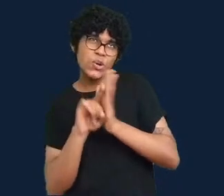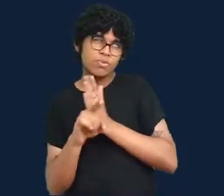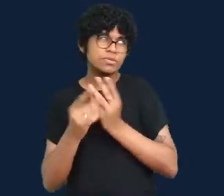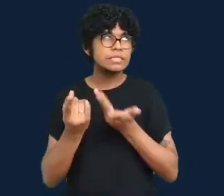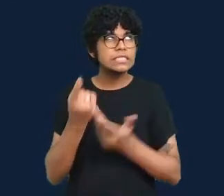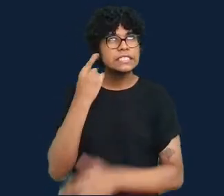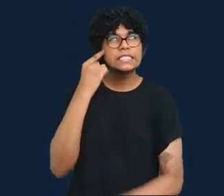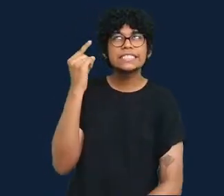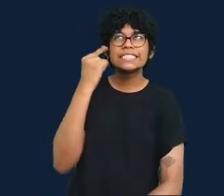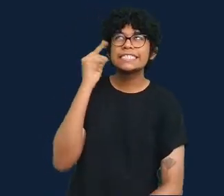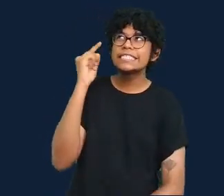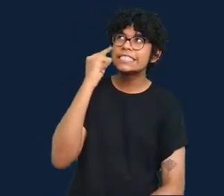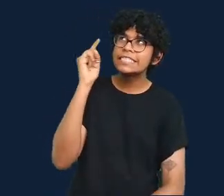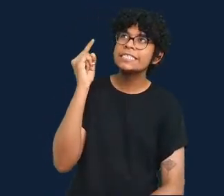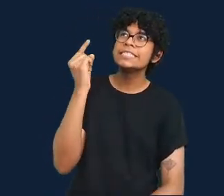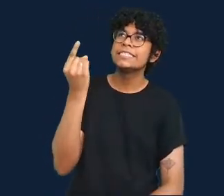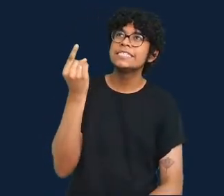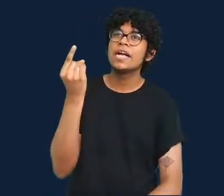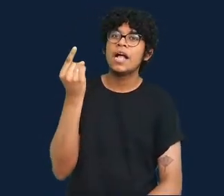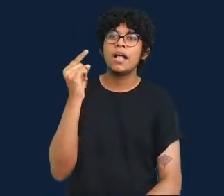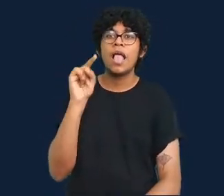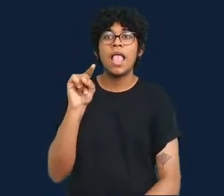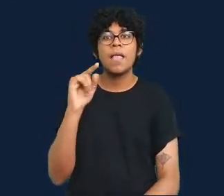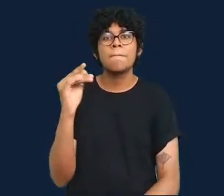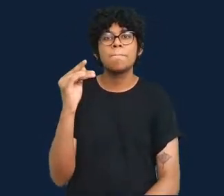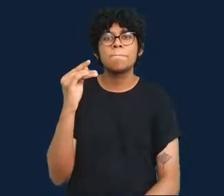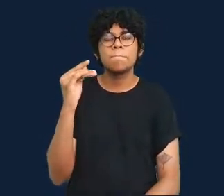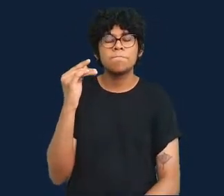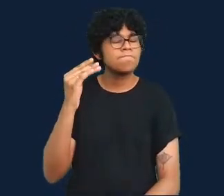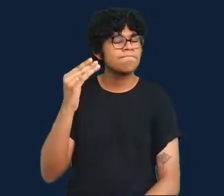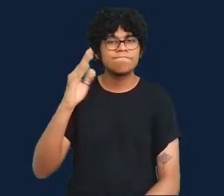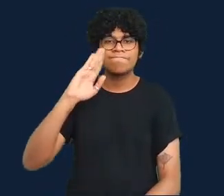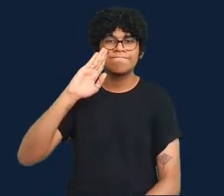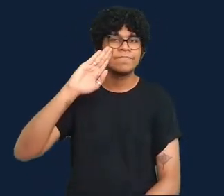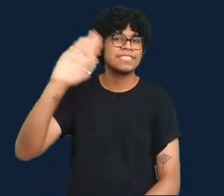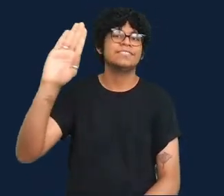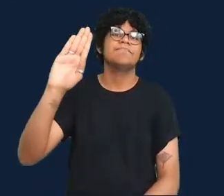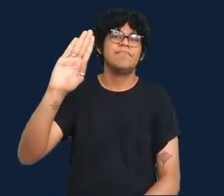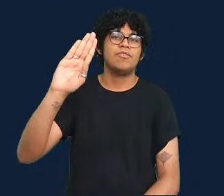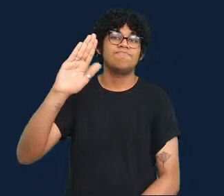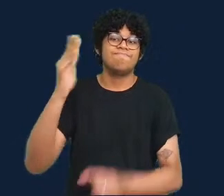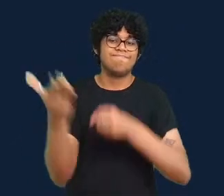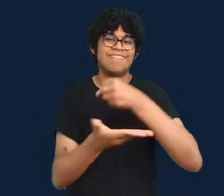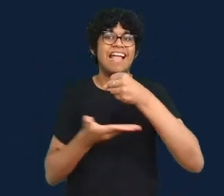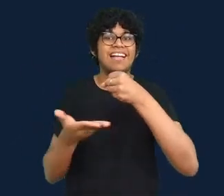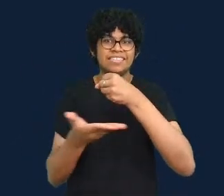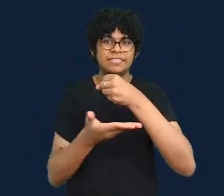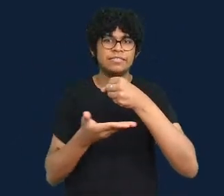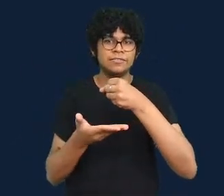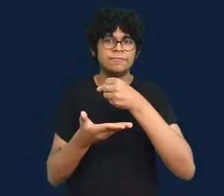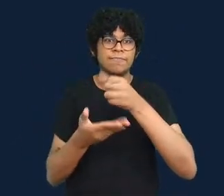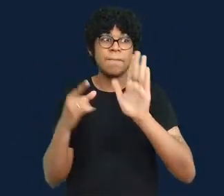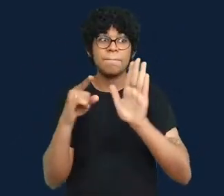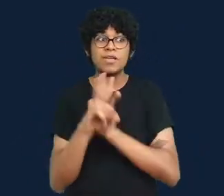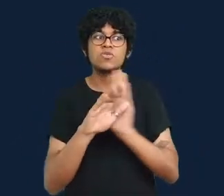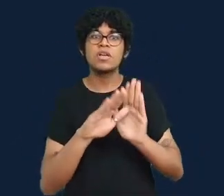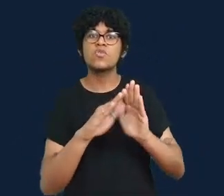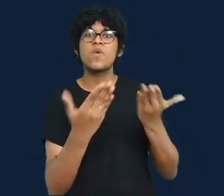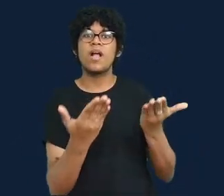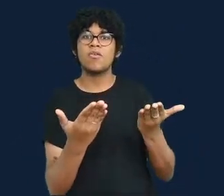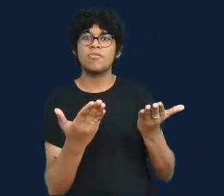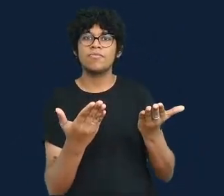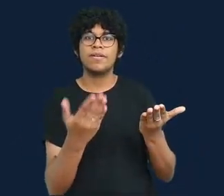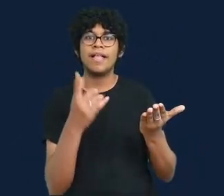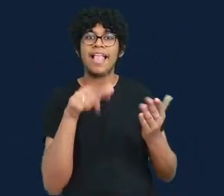biggest piece in the puzzle is what question are you asking? Are you looking at a data set and being like,